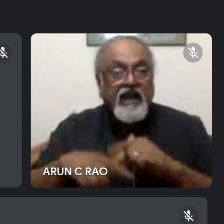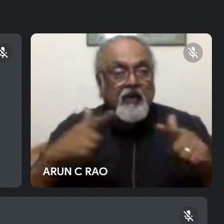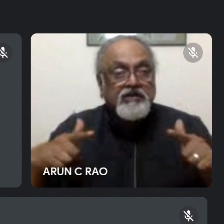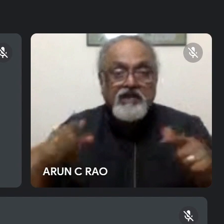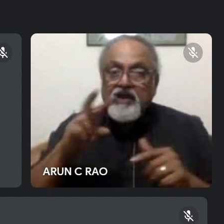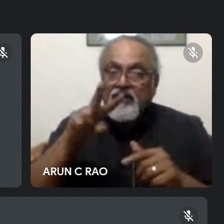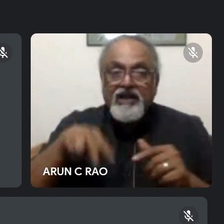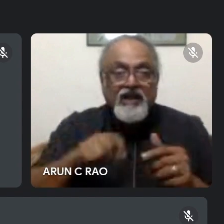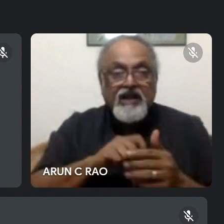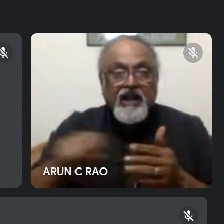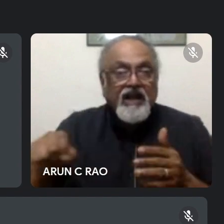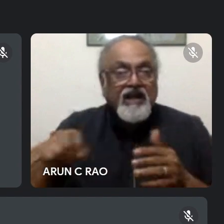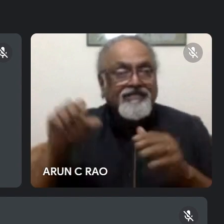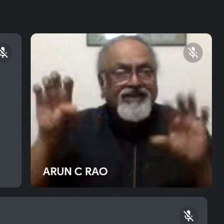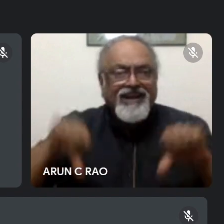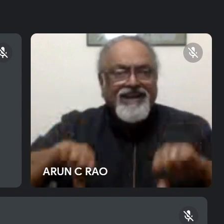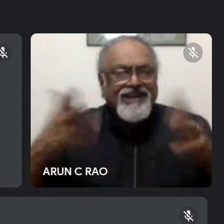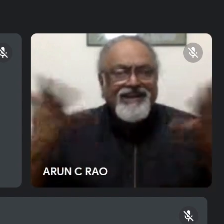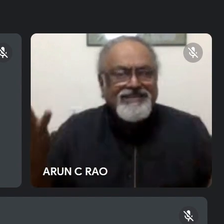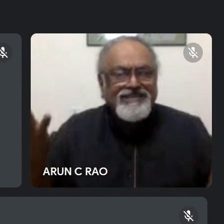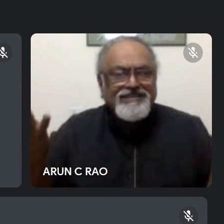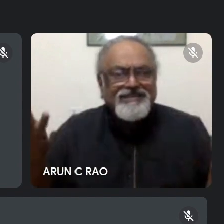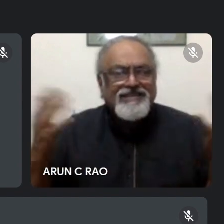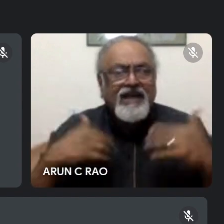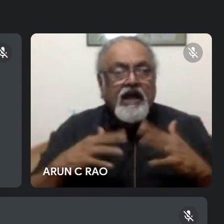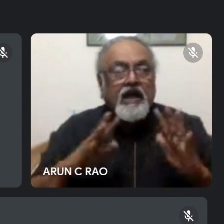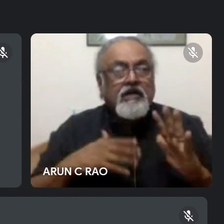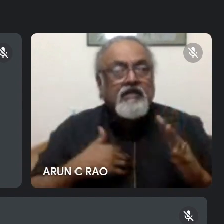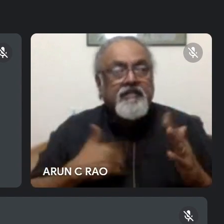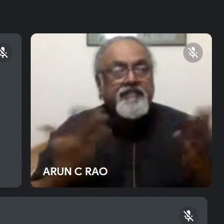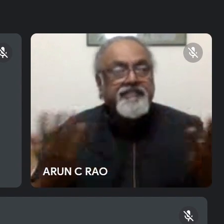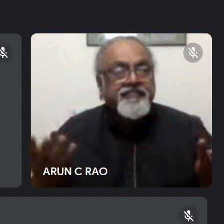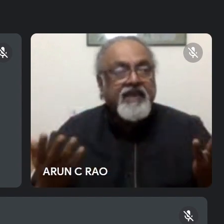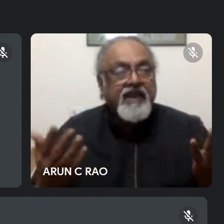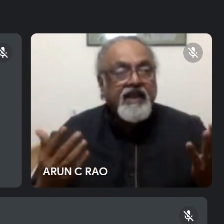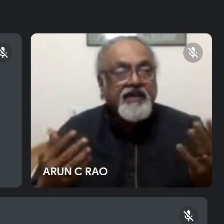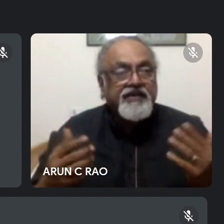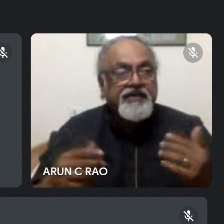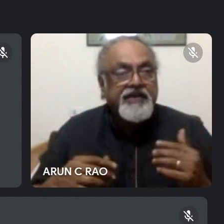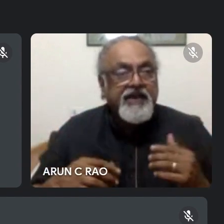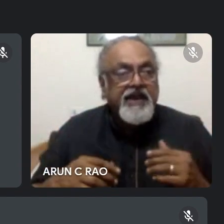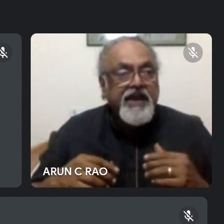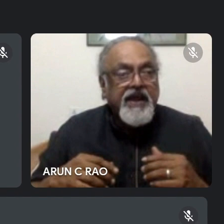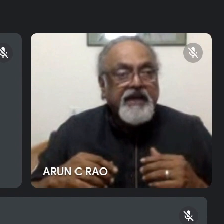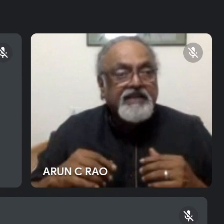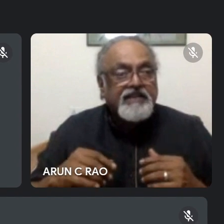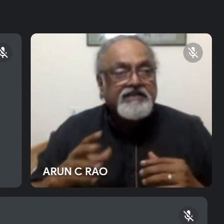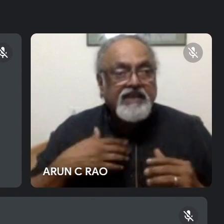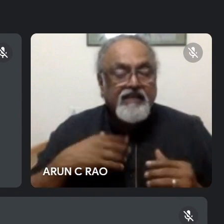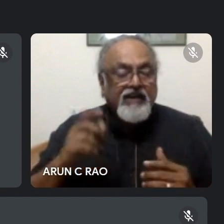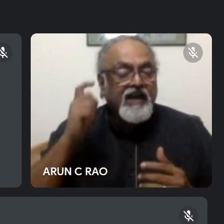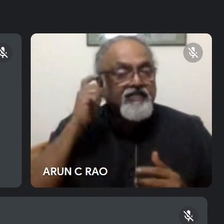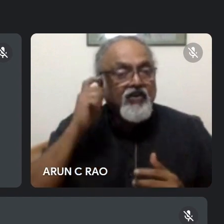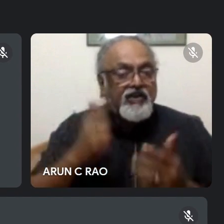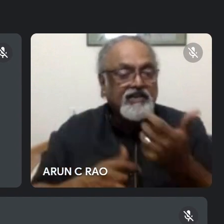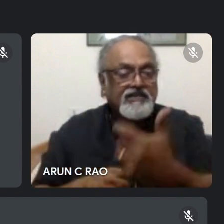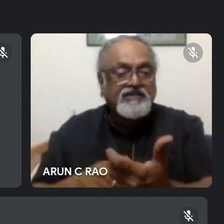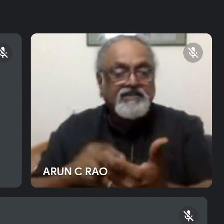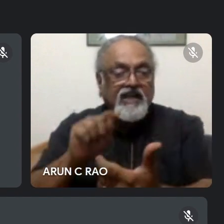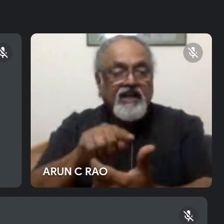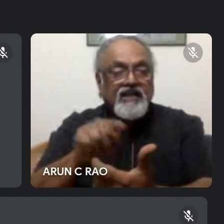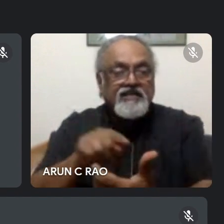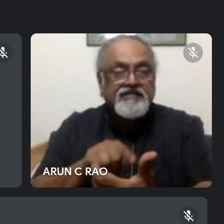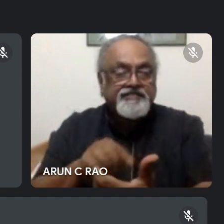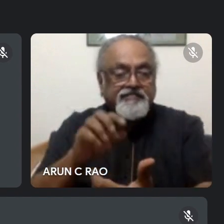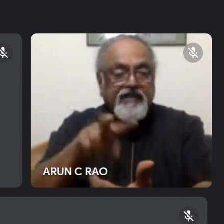or any of that, I live in a world today where I have a lens on my phone that I just have to scan any content and I'm able to